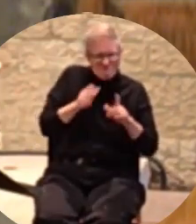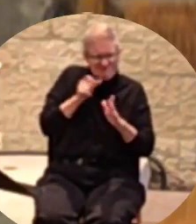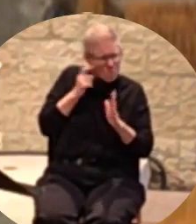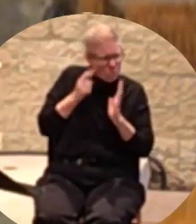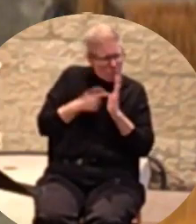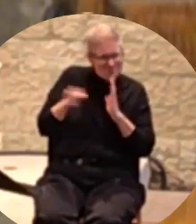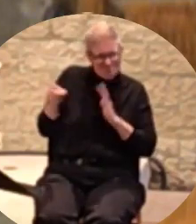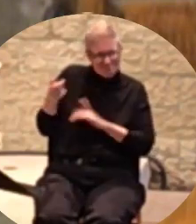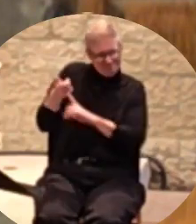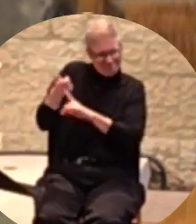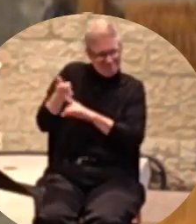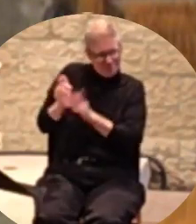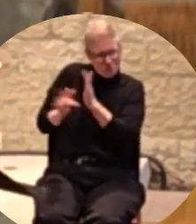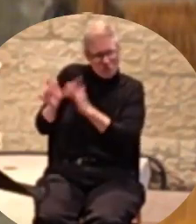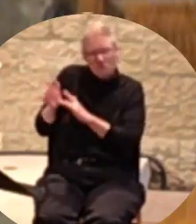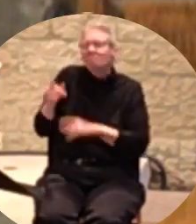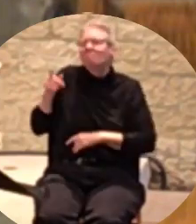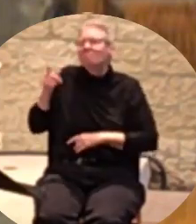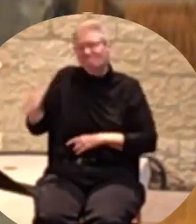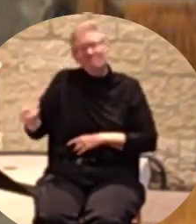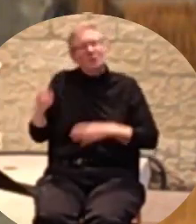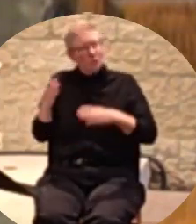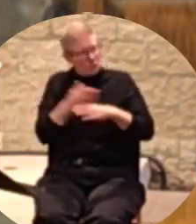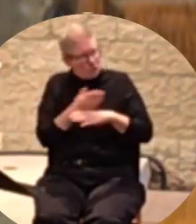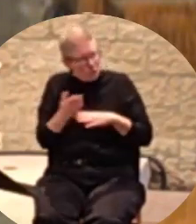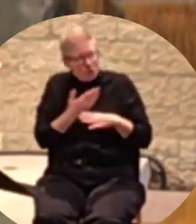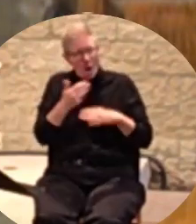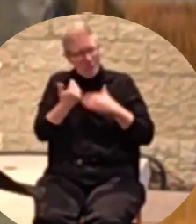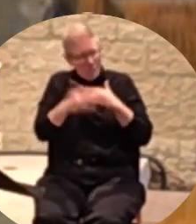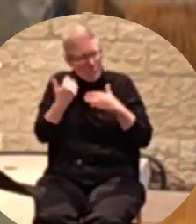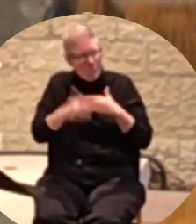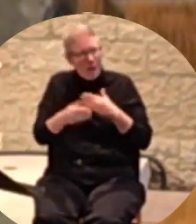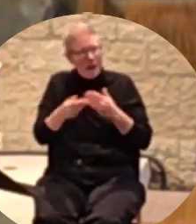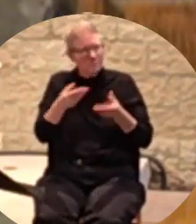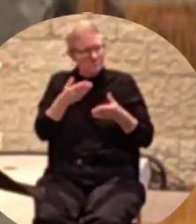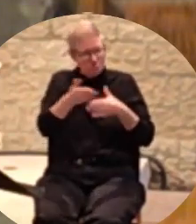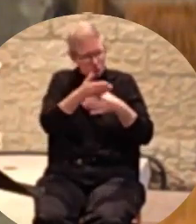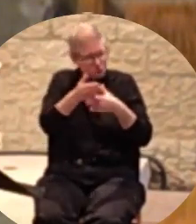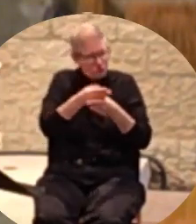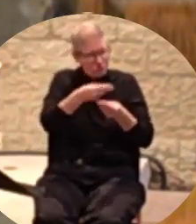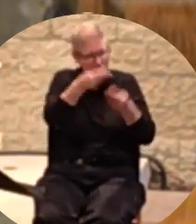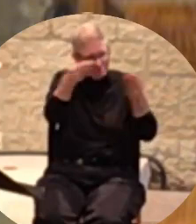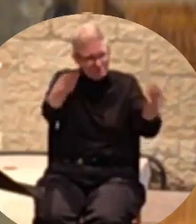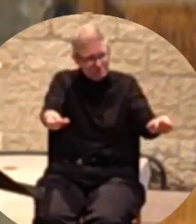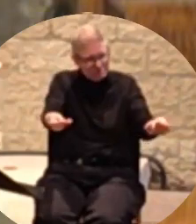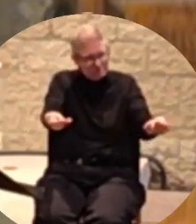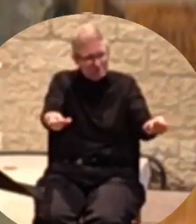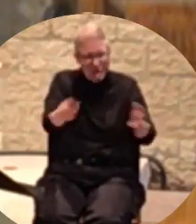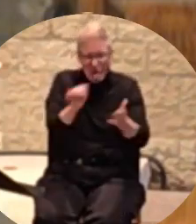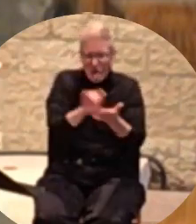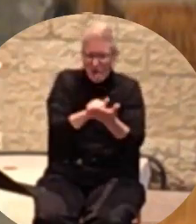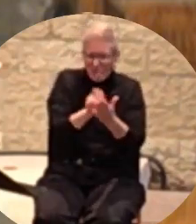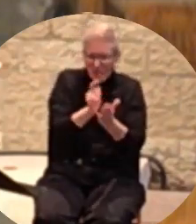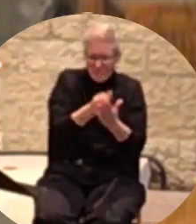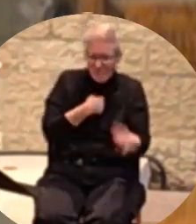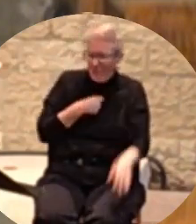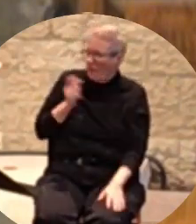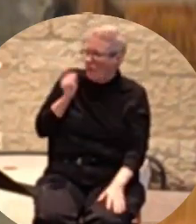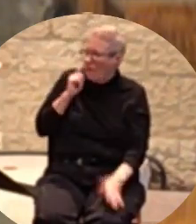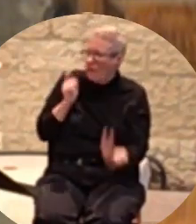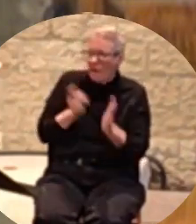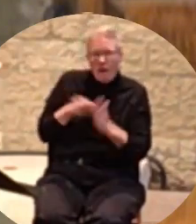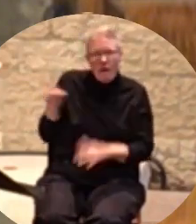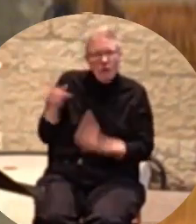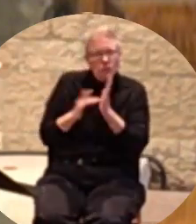hosts. In that moment, their eyes are opened. They recognize Jesus, and alive in